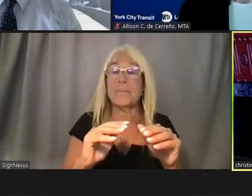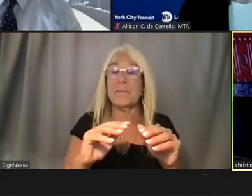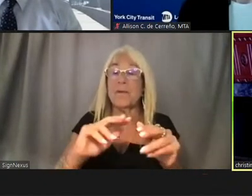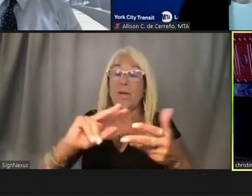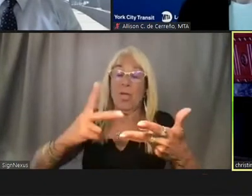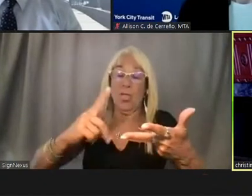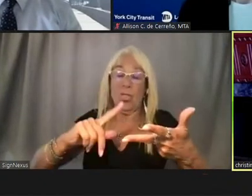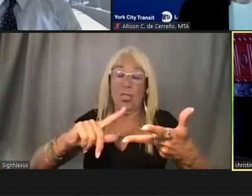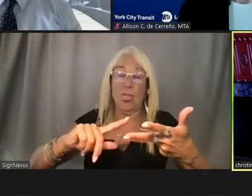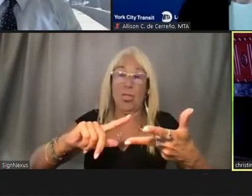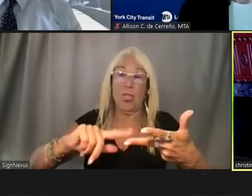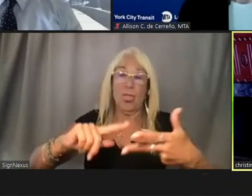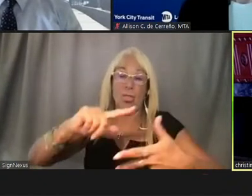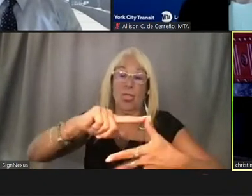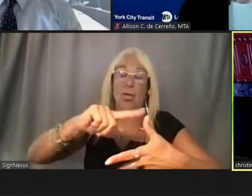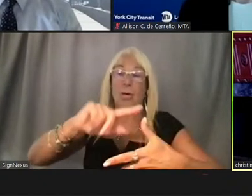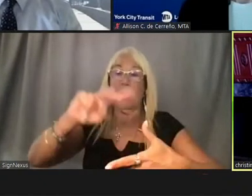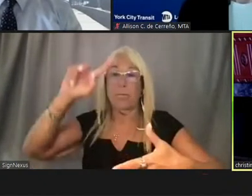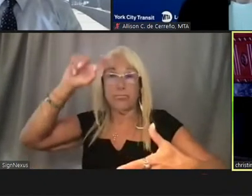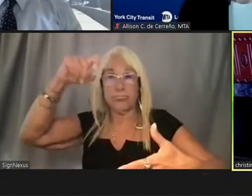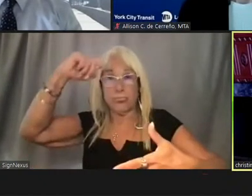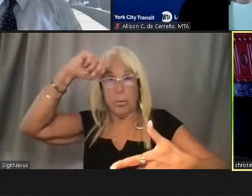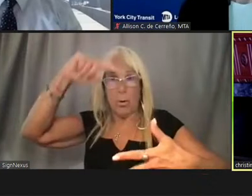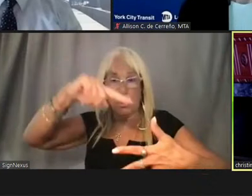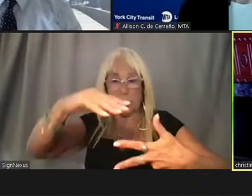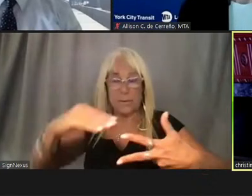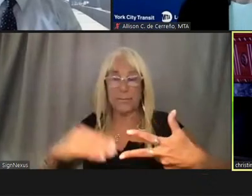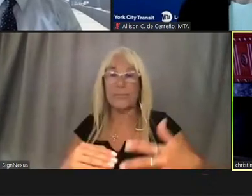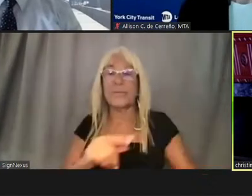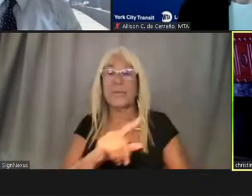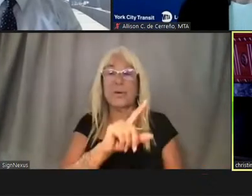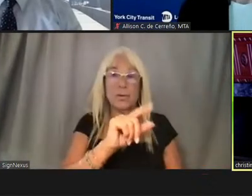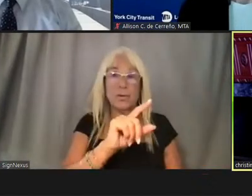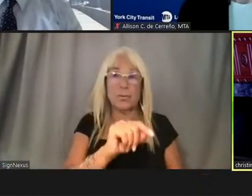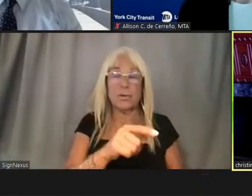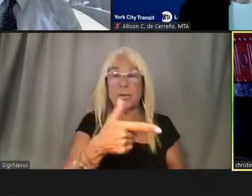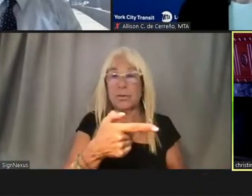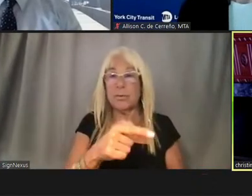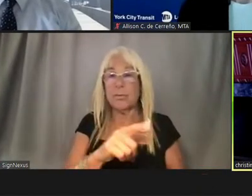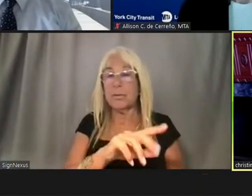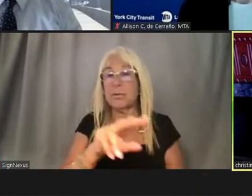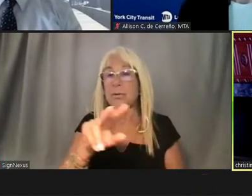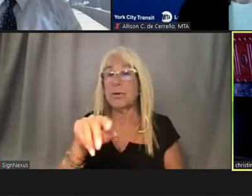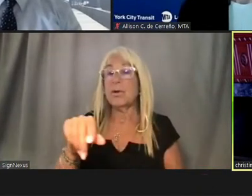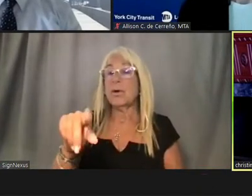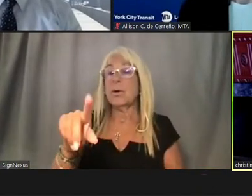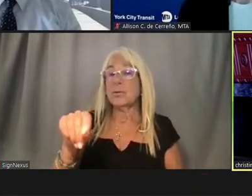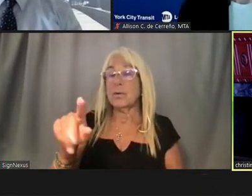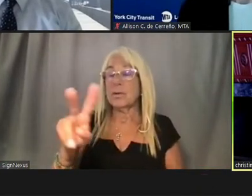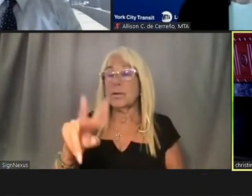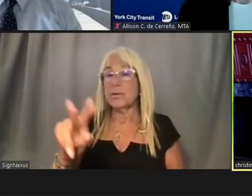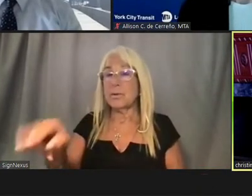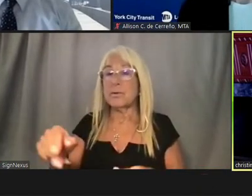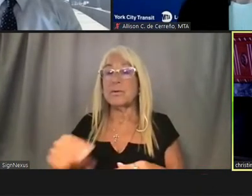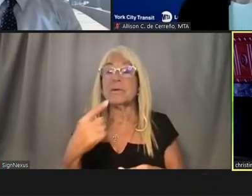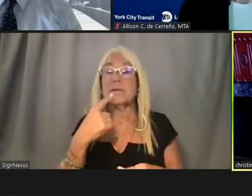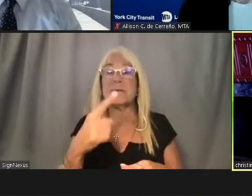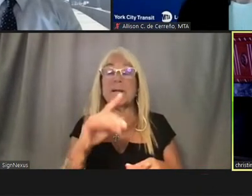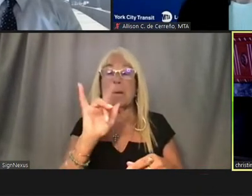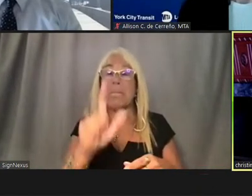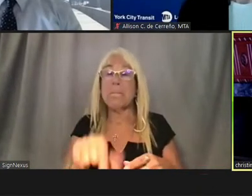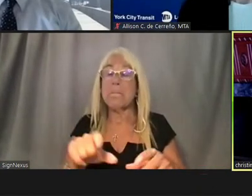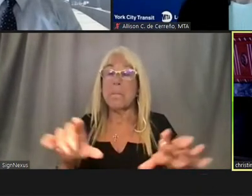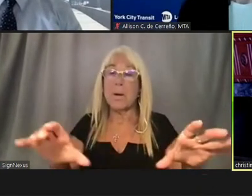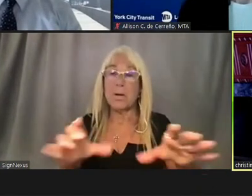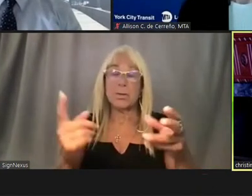area in 2021 and again in 2022 Marathon Community board 4 requested that drastic measure be taken